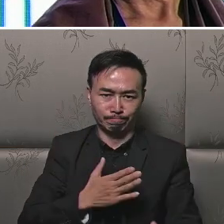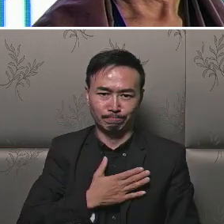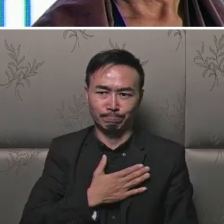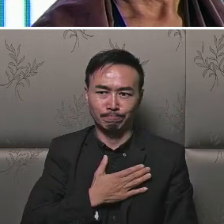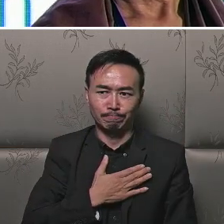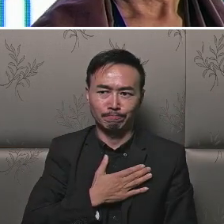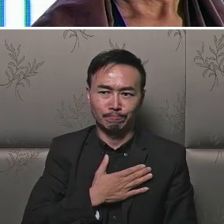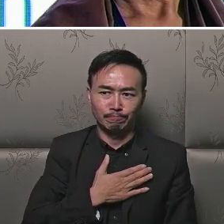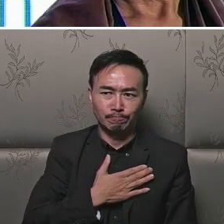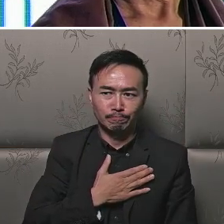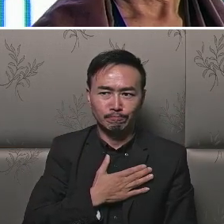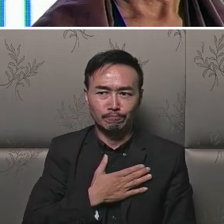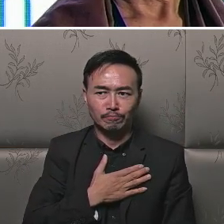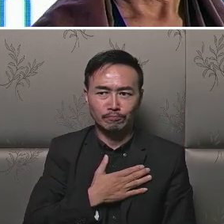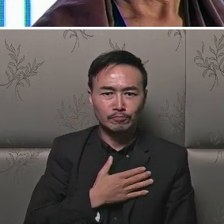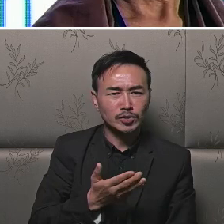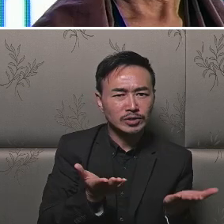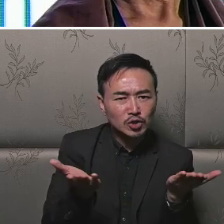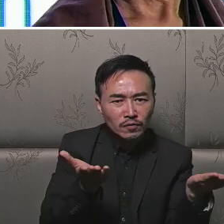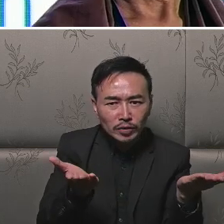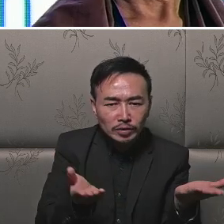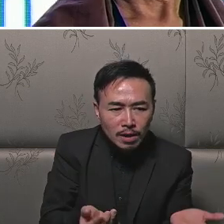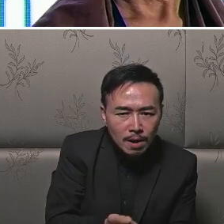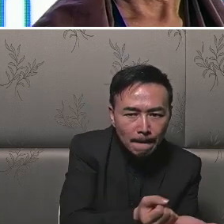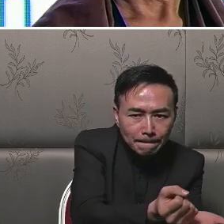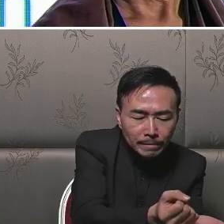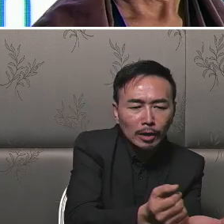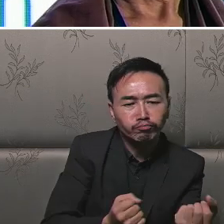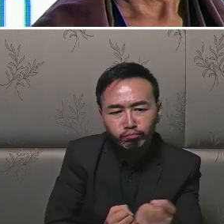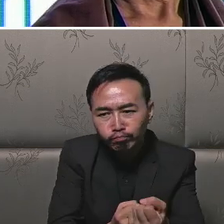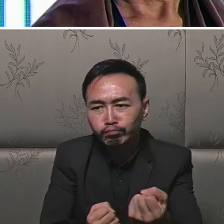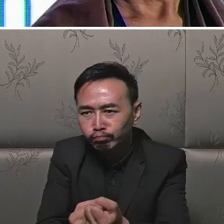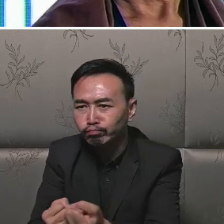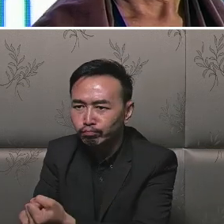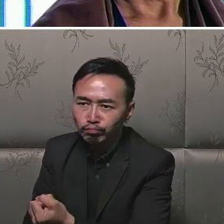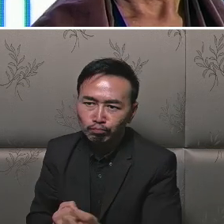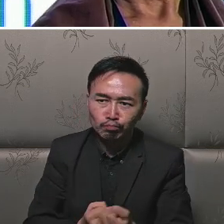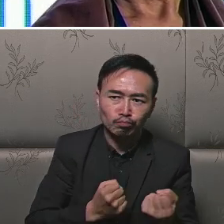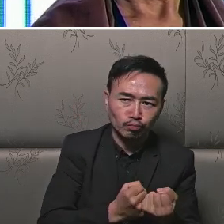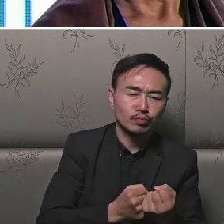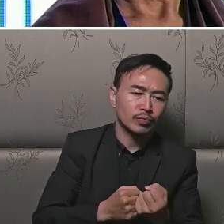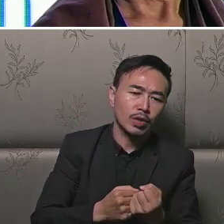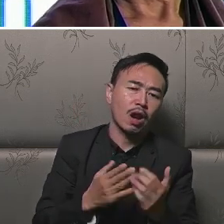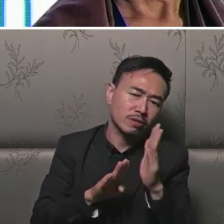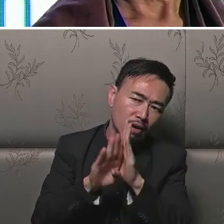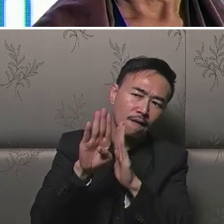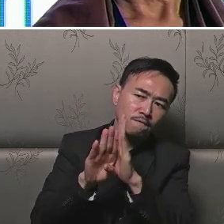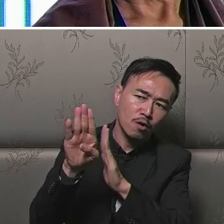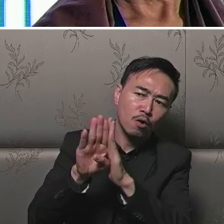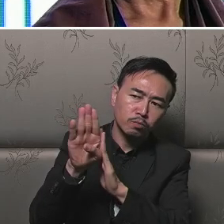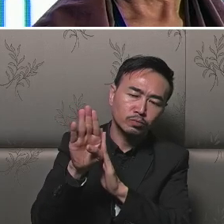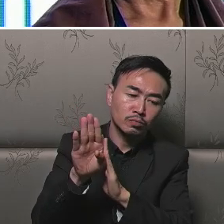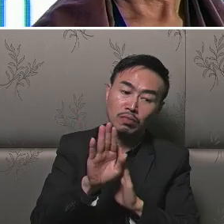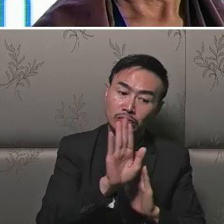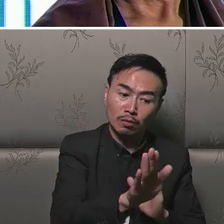doing this, we need the whole community. We need the cultural masters, the council